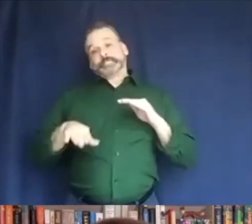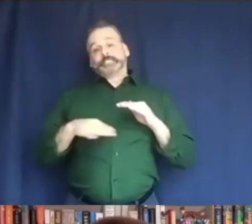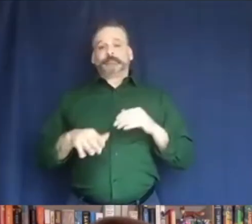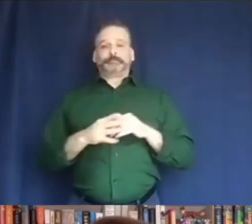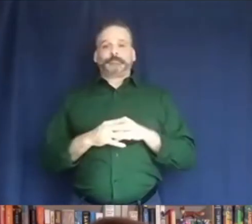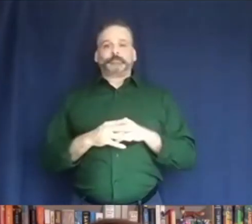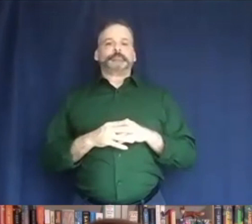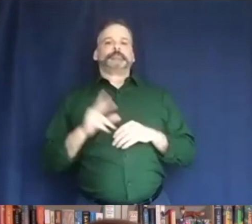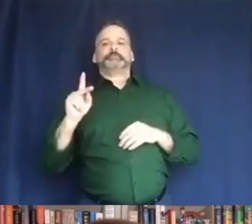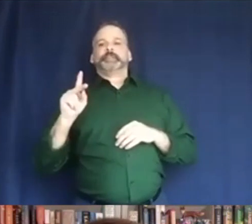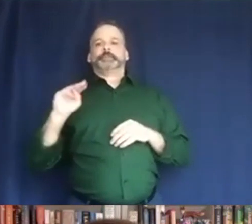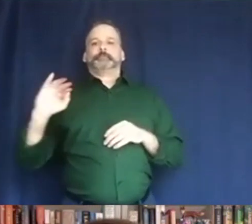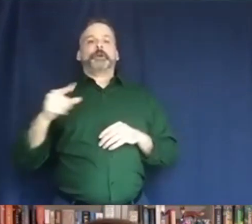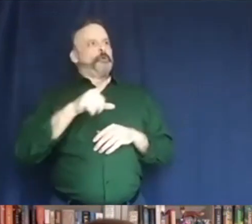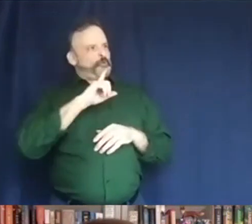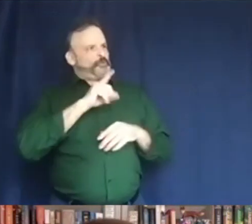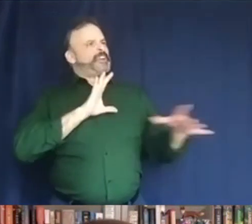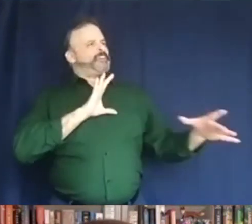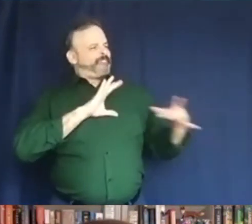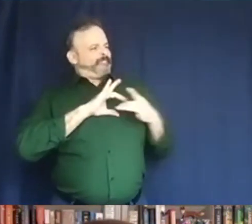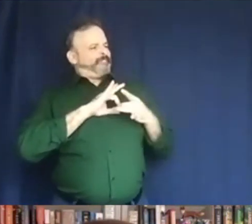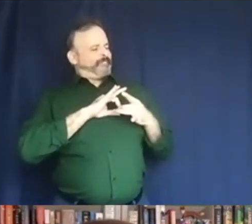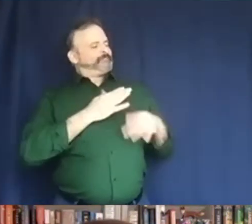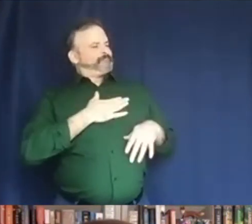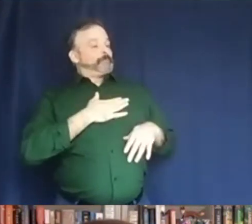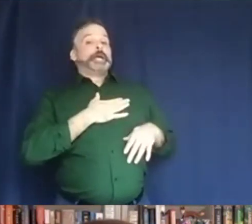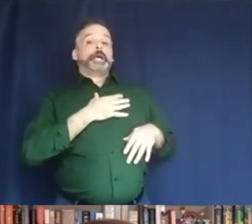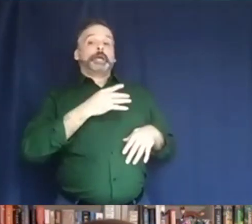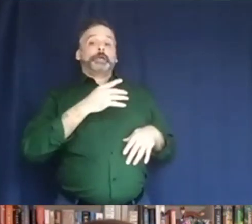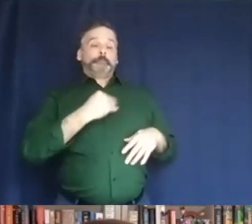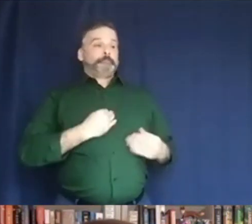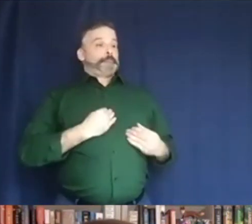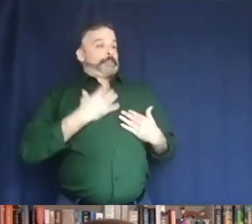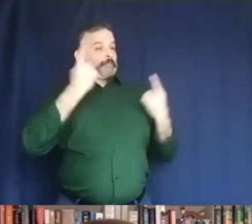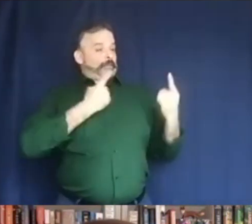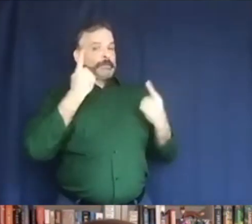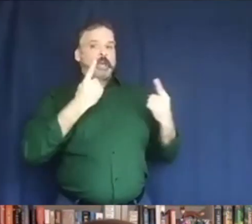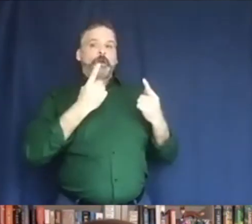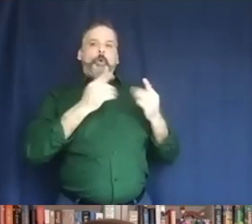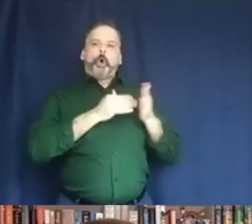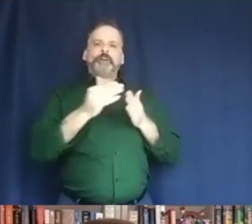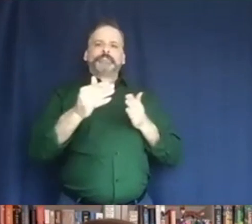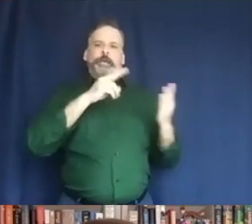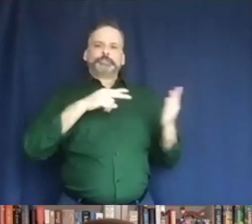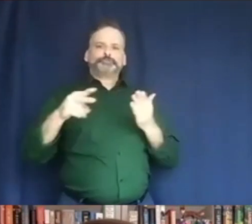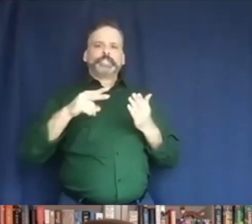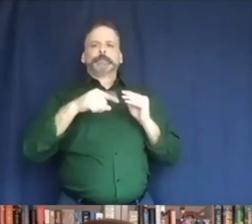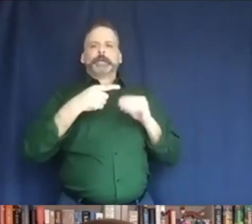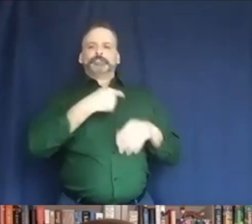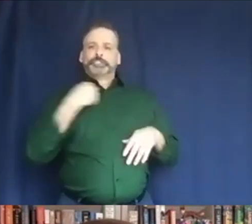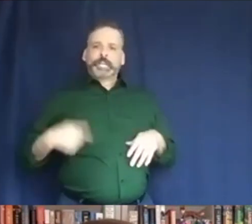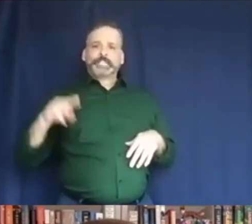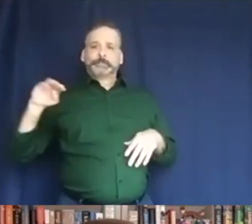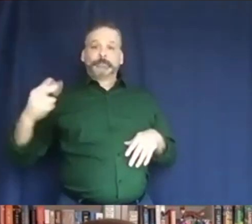Yeah, wow, that really resonates with me. It makes me think a lot about how oftentimes when I was reading about Chinese mythology or about the